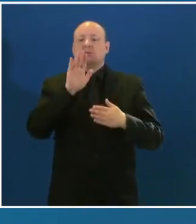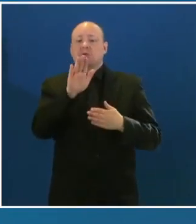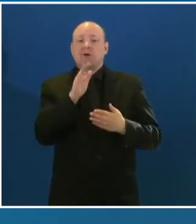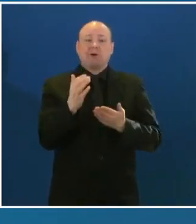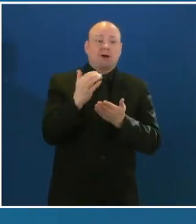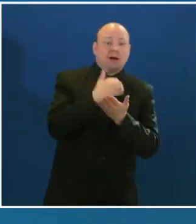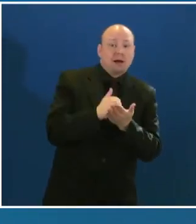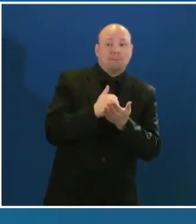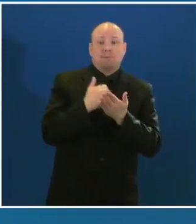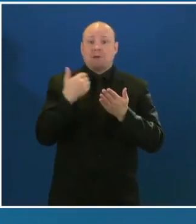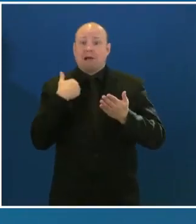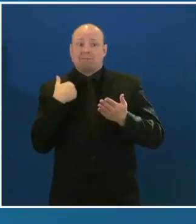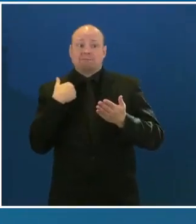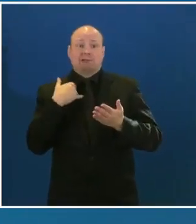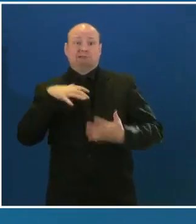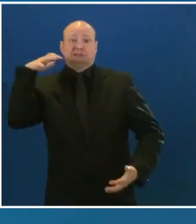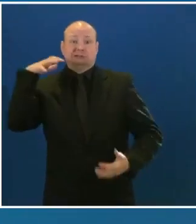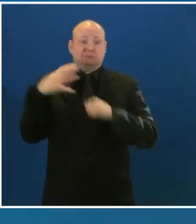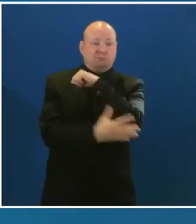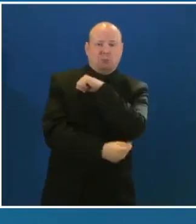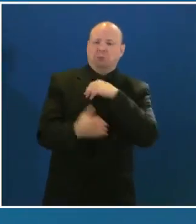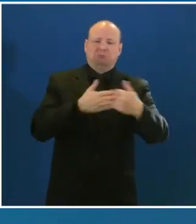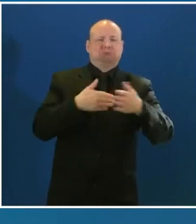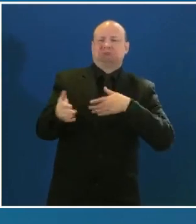insurance coverage or immigration status.